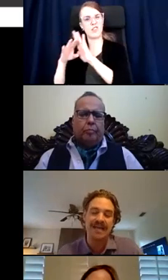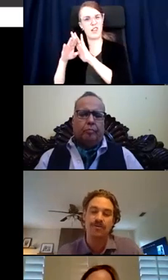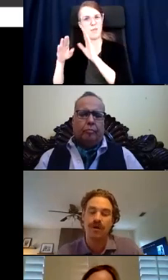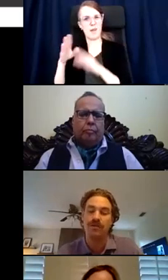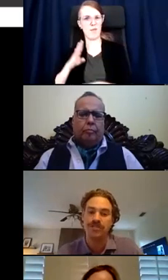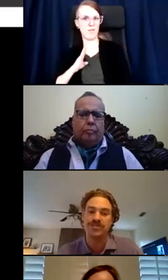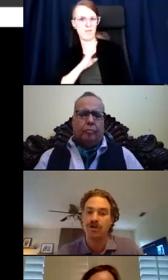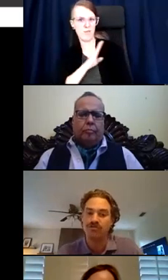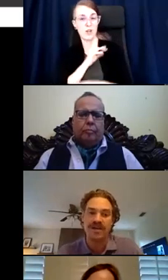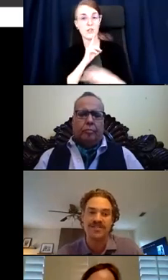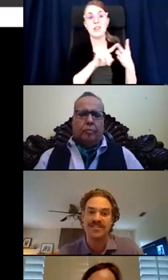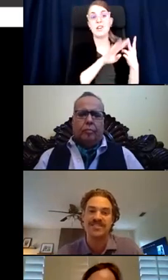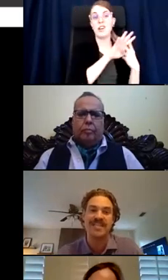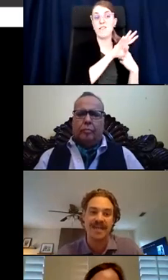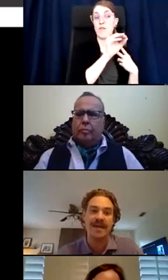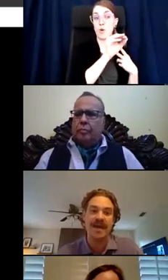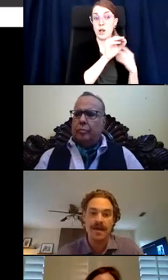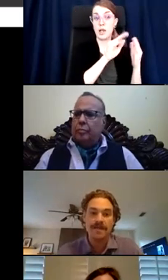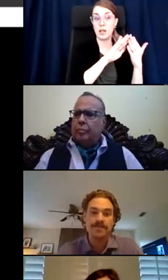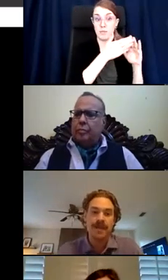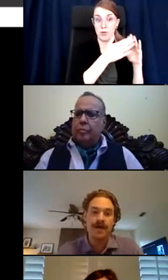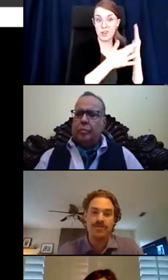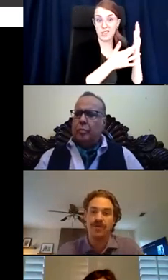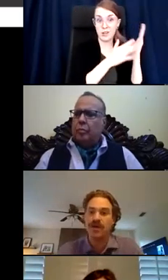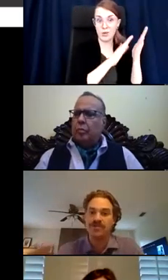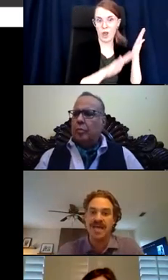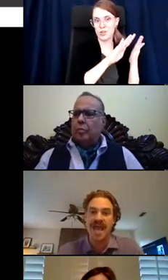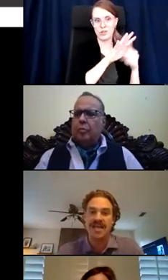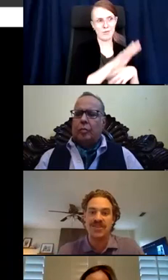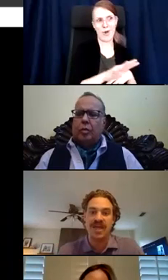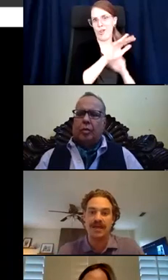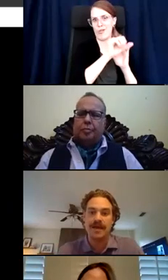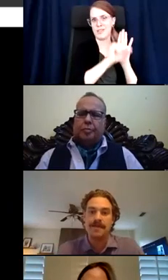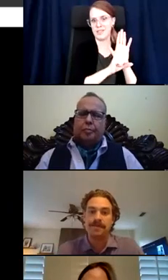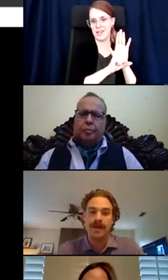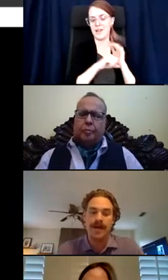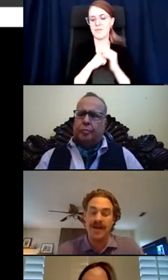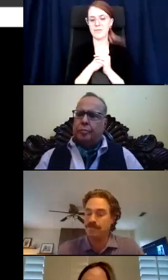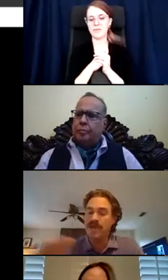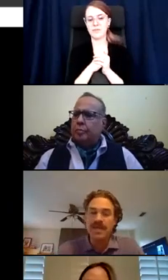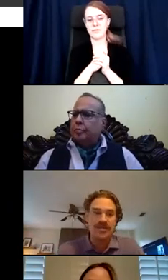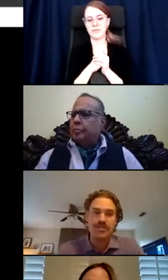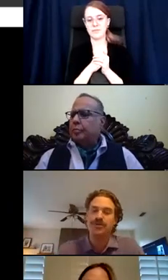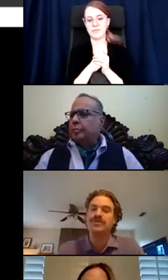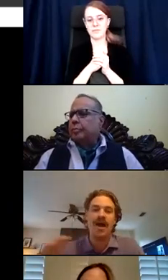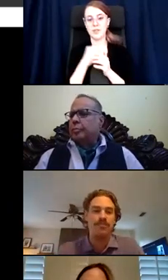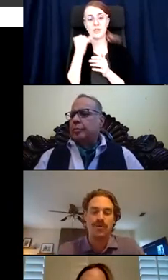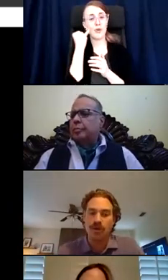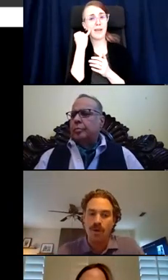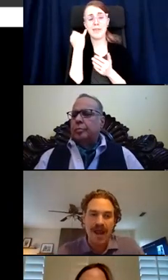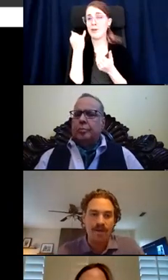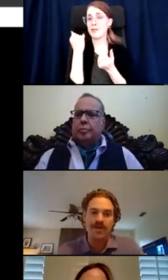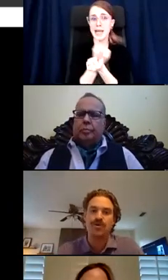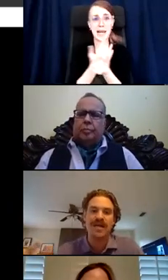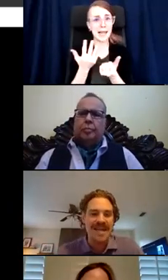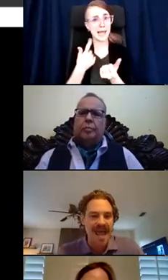and technical colleges across the state. So if there's anything that we can do to help you in